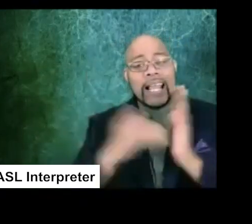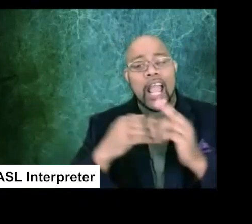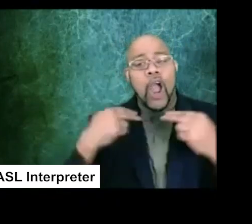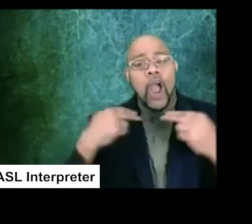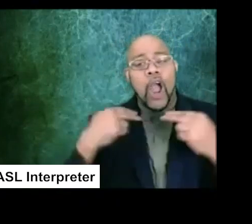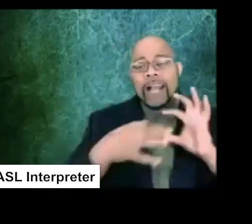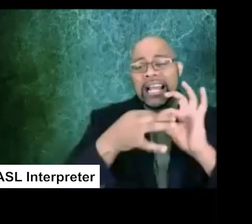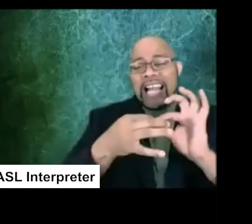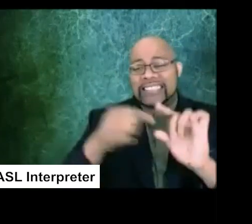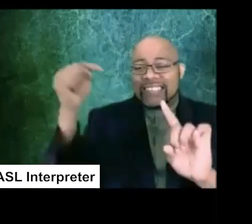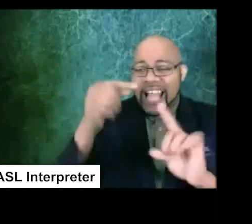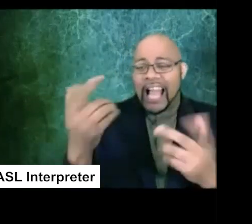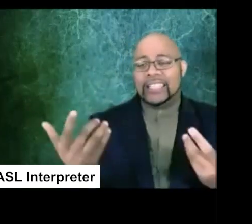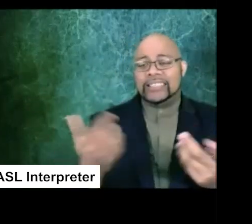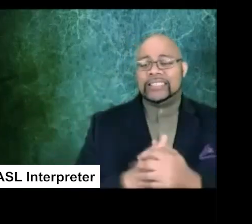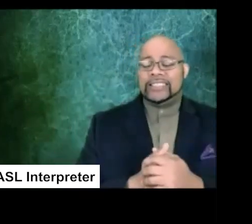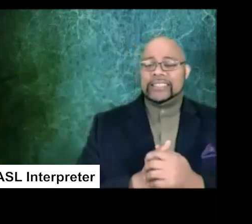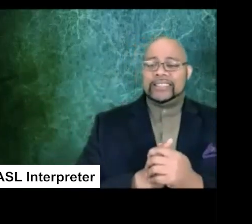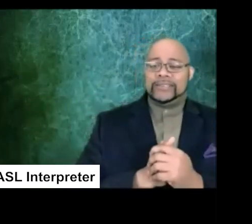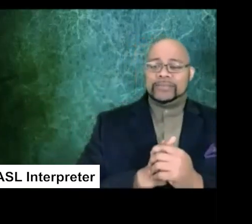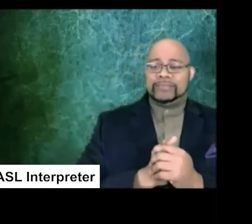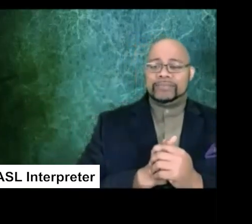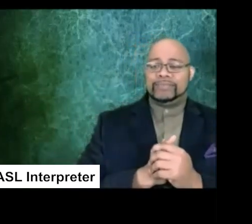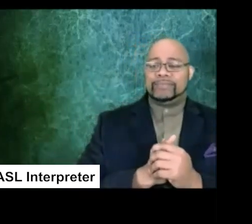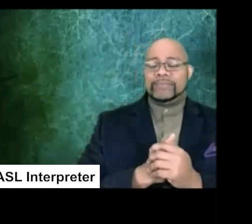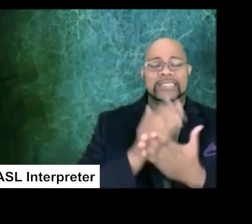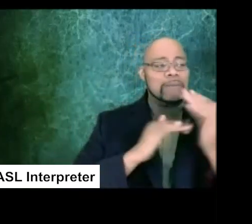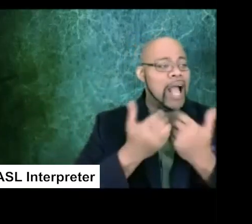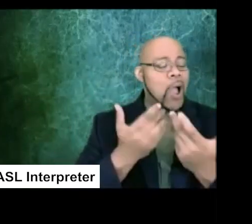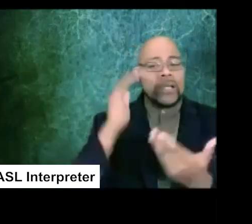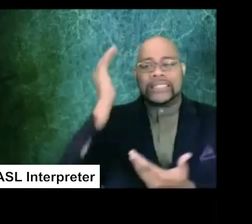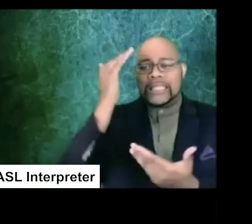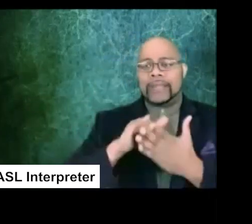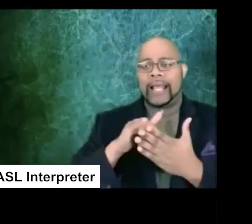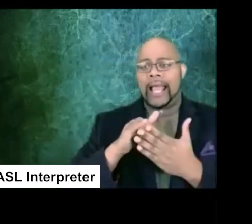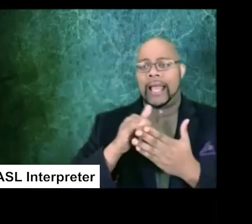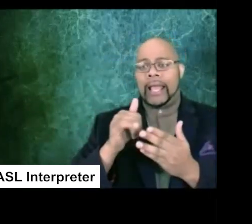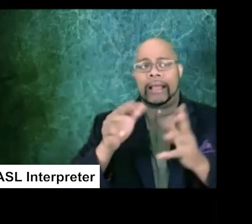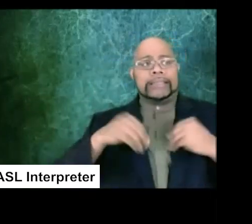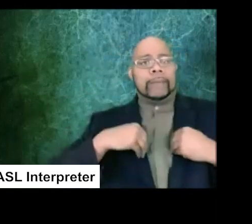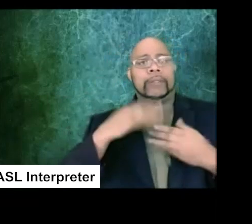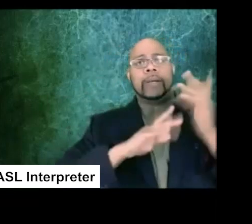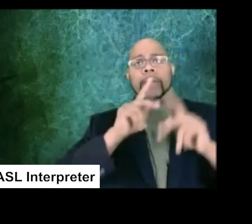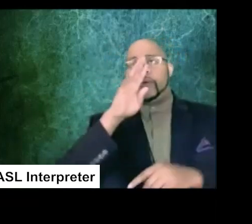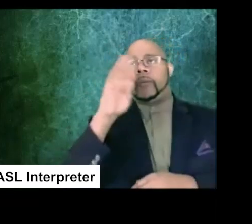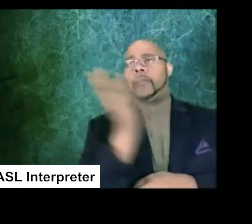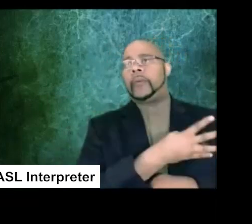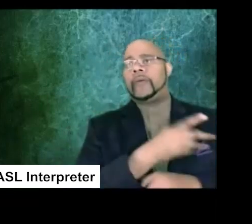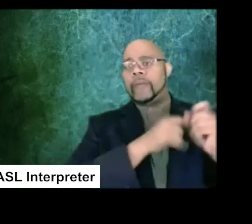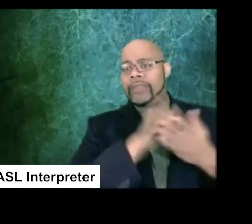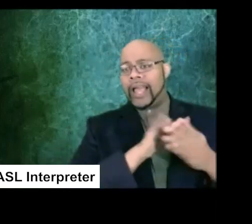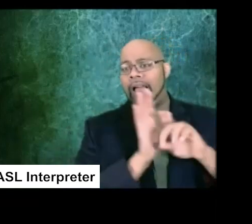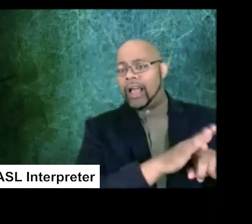connection. And somehow it seems acceptable to leave some people out of all this. And again, I'm